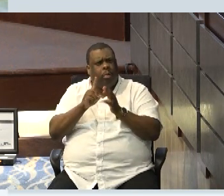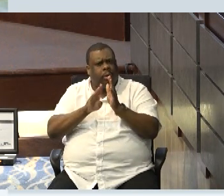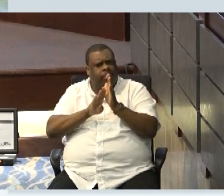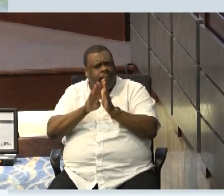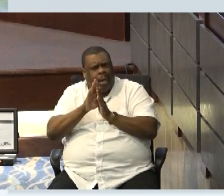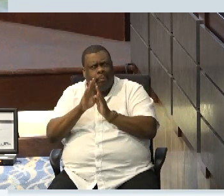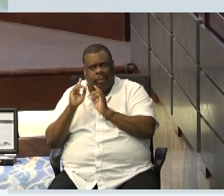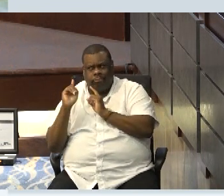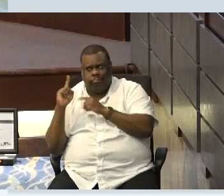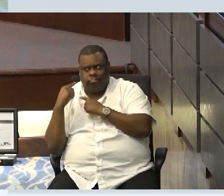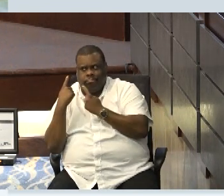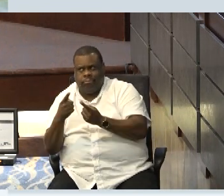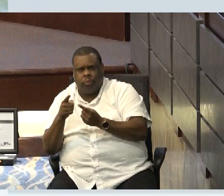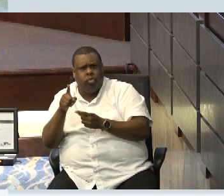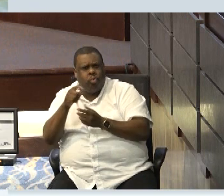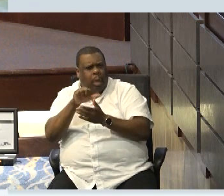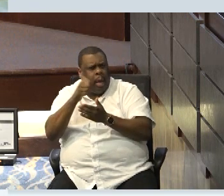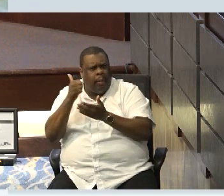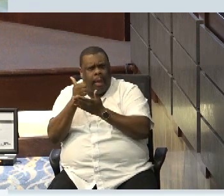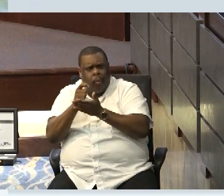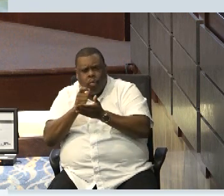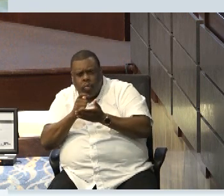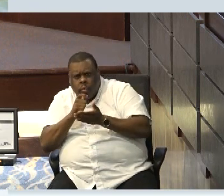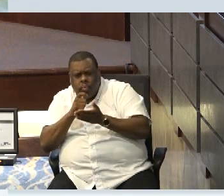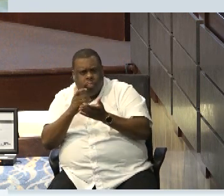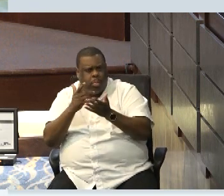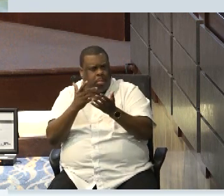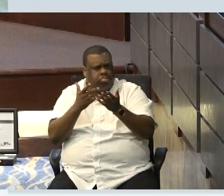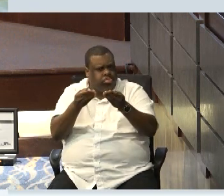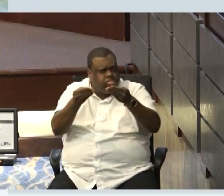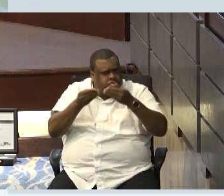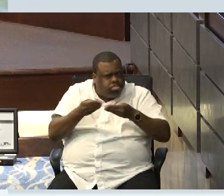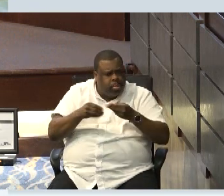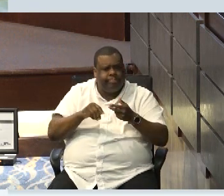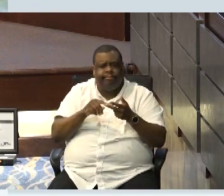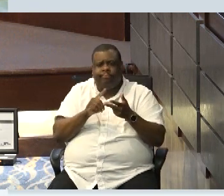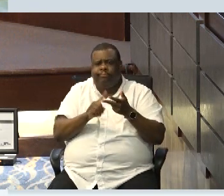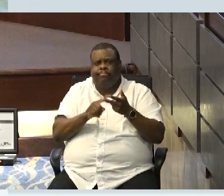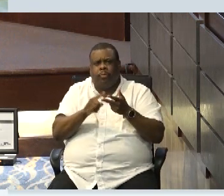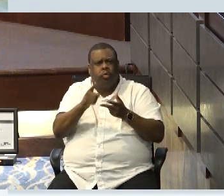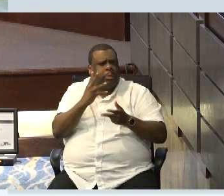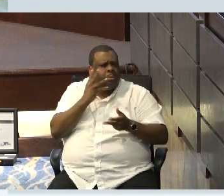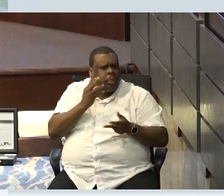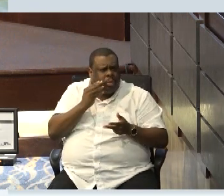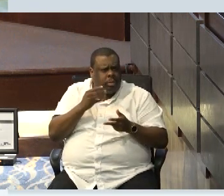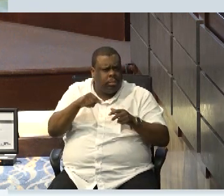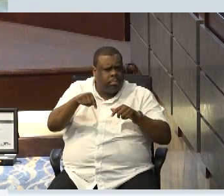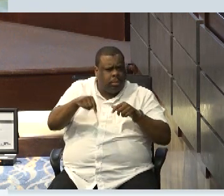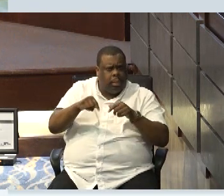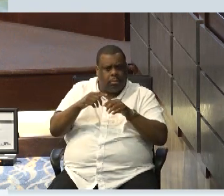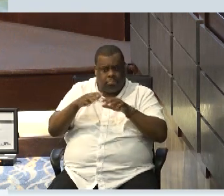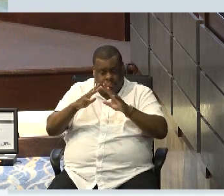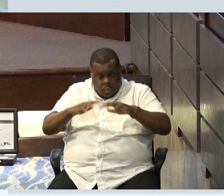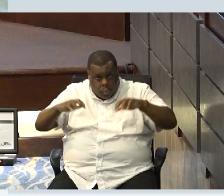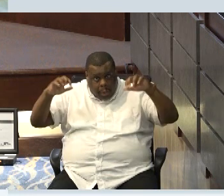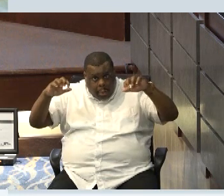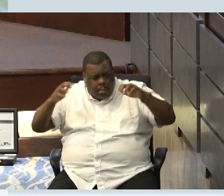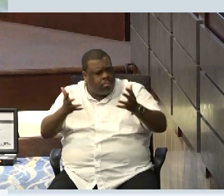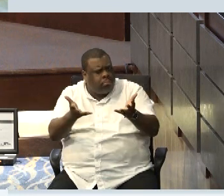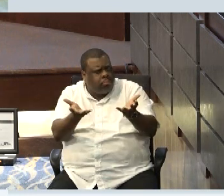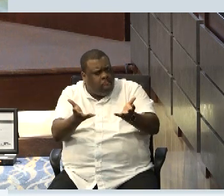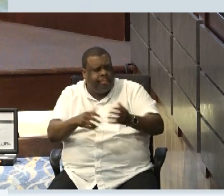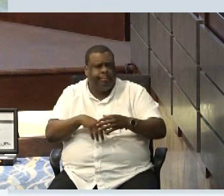work, their approach to design and sustainability, what experience do they have in our arena, public and